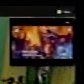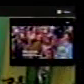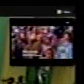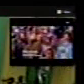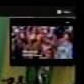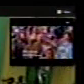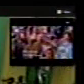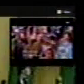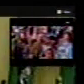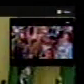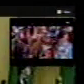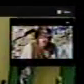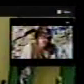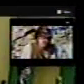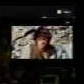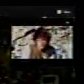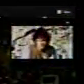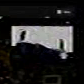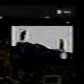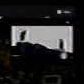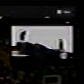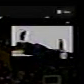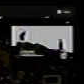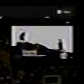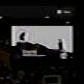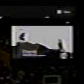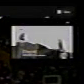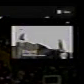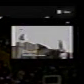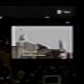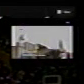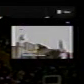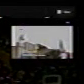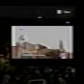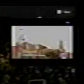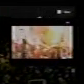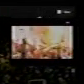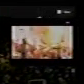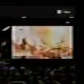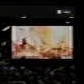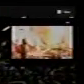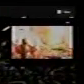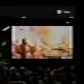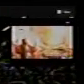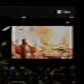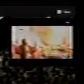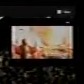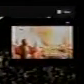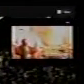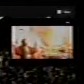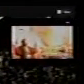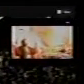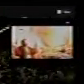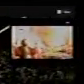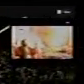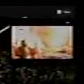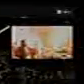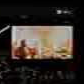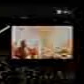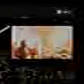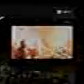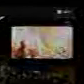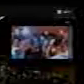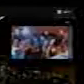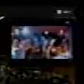forth everywhere preaching the word and the Lord walking with them. He is ready. You get